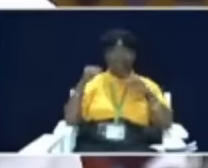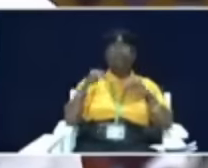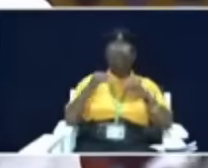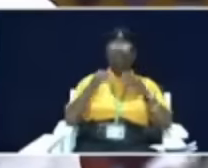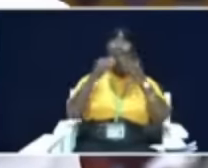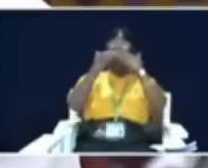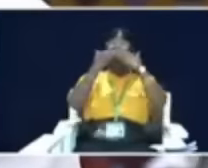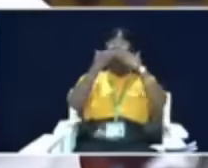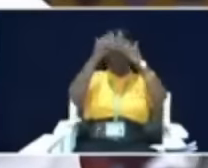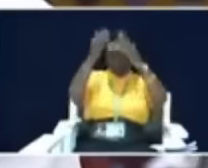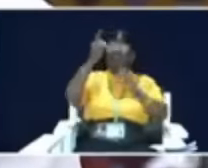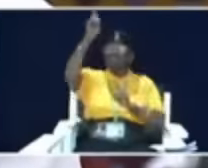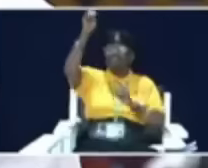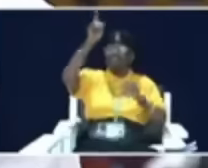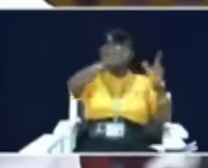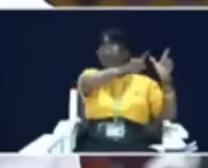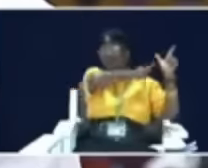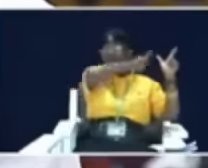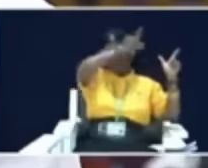thank you, Lord.